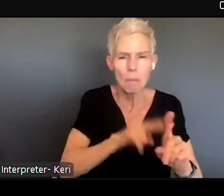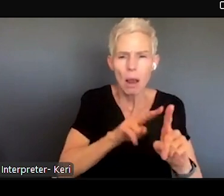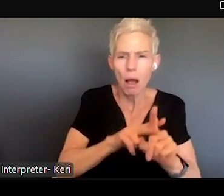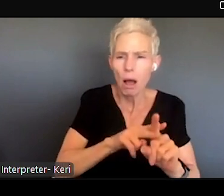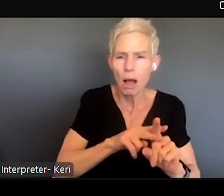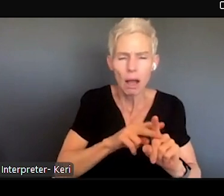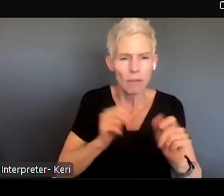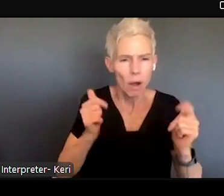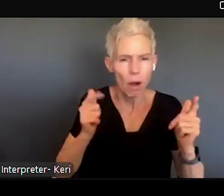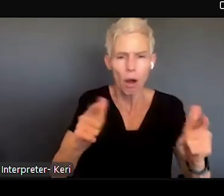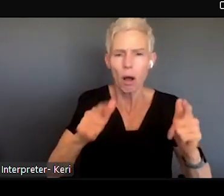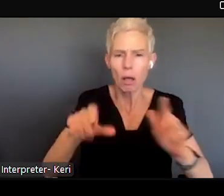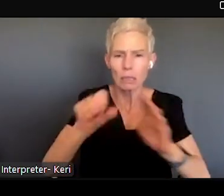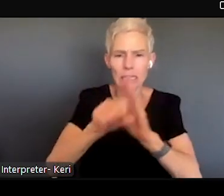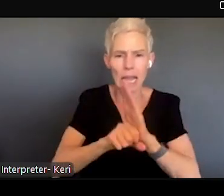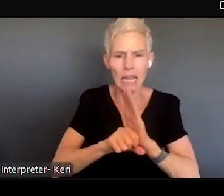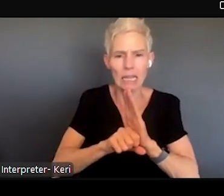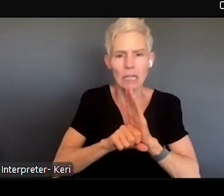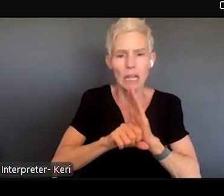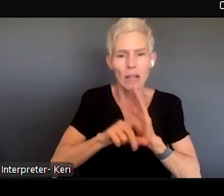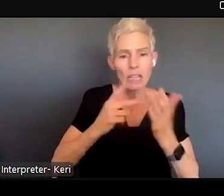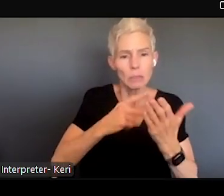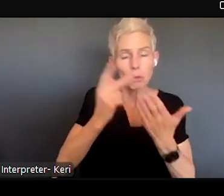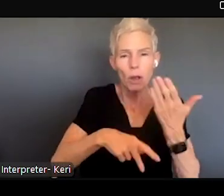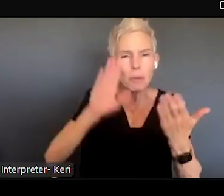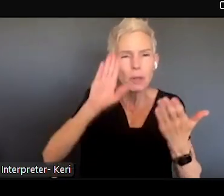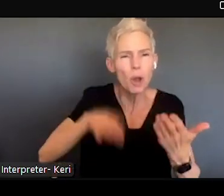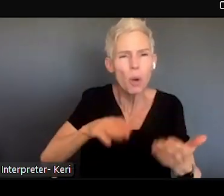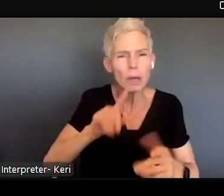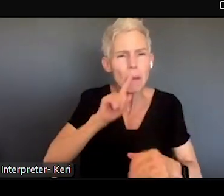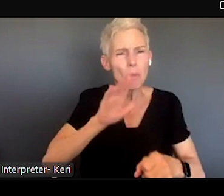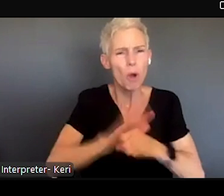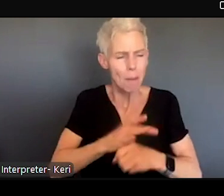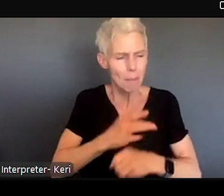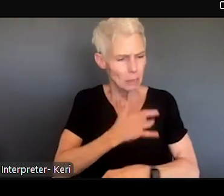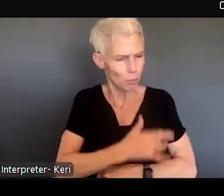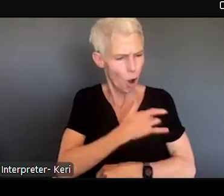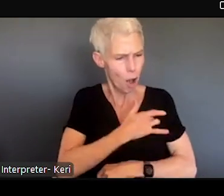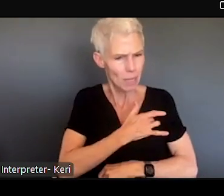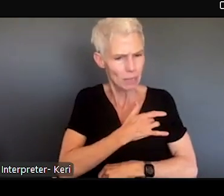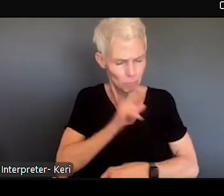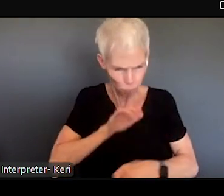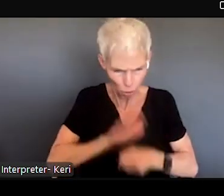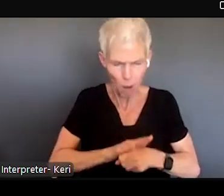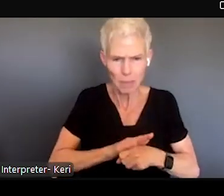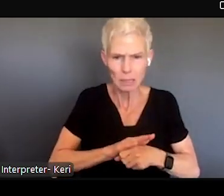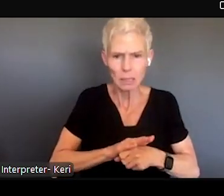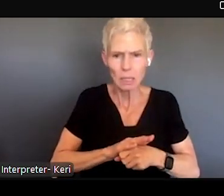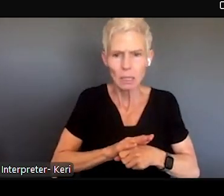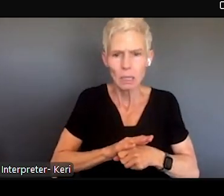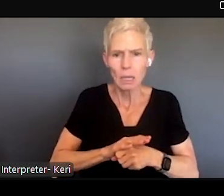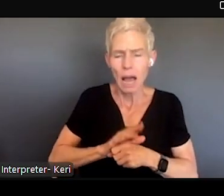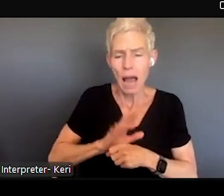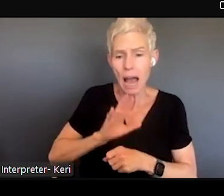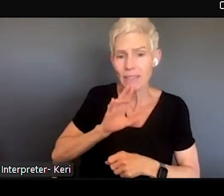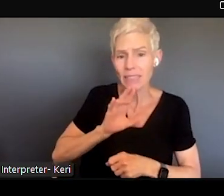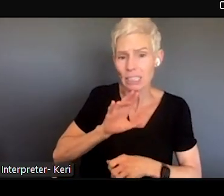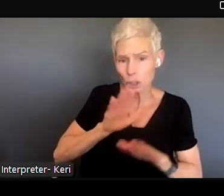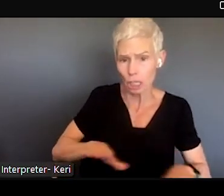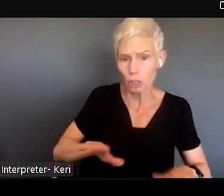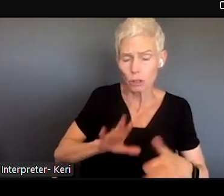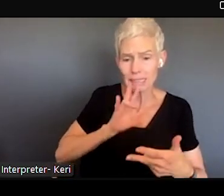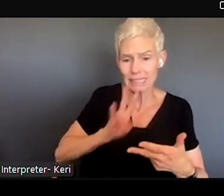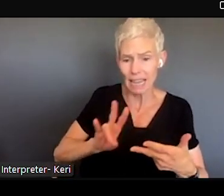about this program is everybody knows what a promise is, right? I've got a 7-year-old, a 5-year-old, and